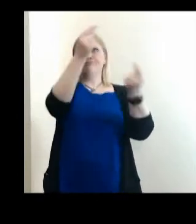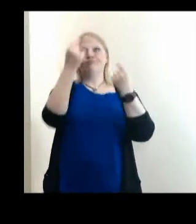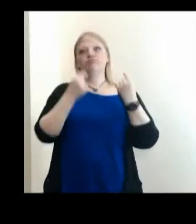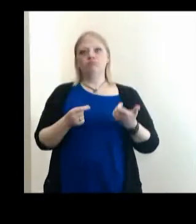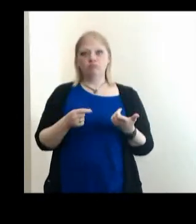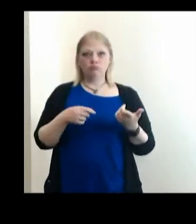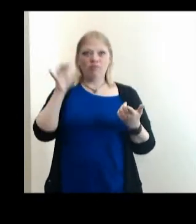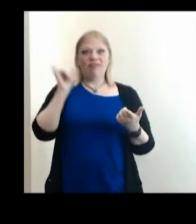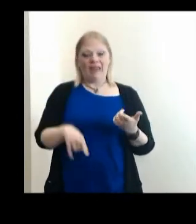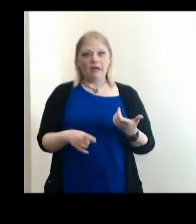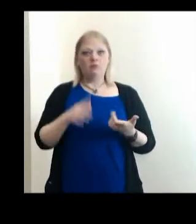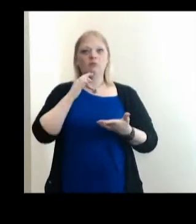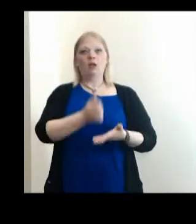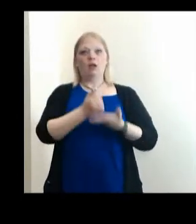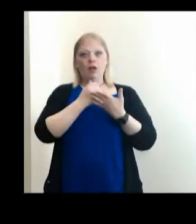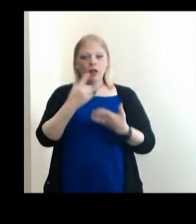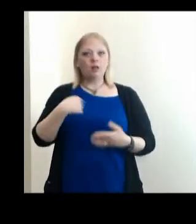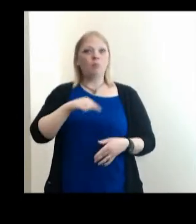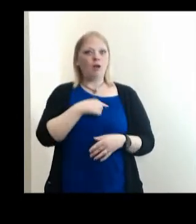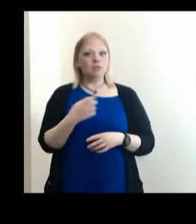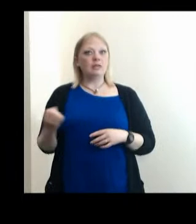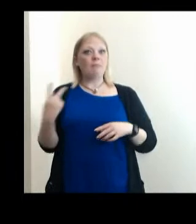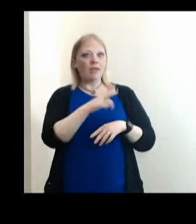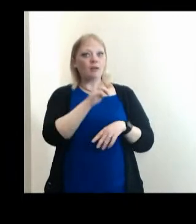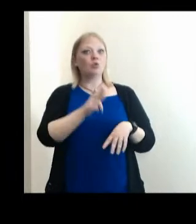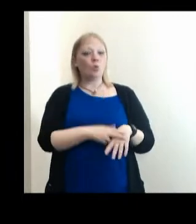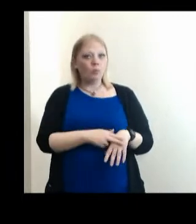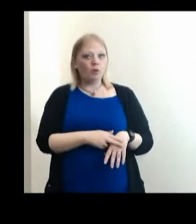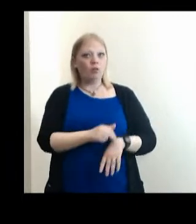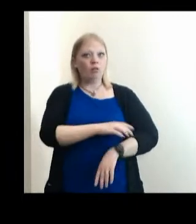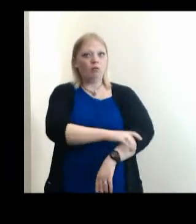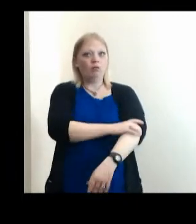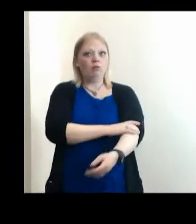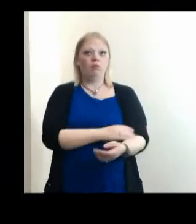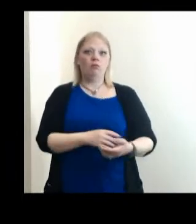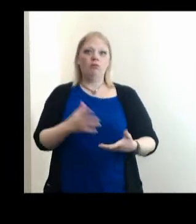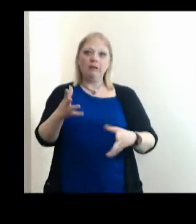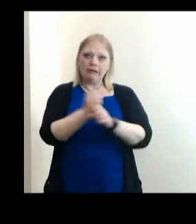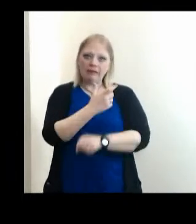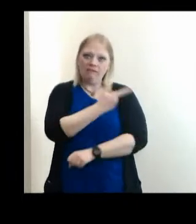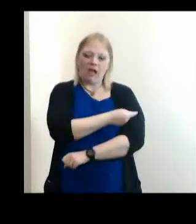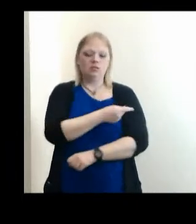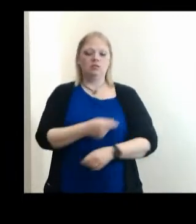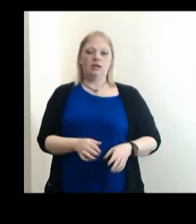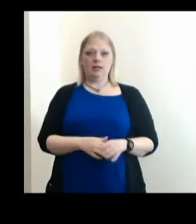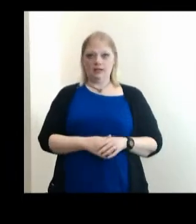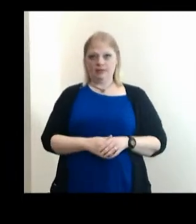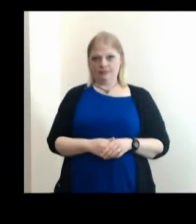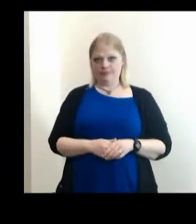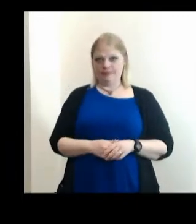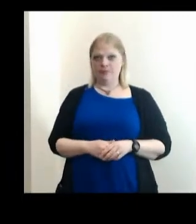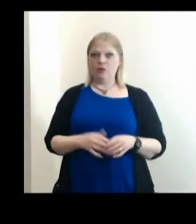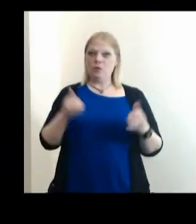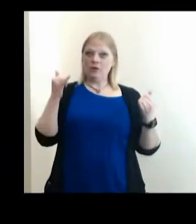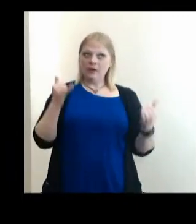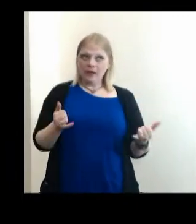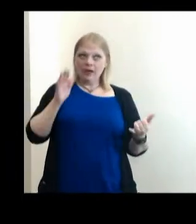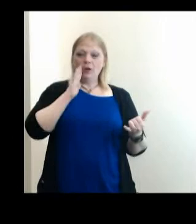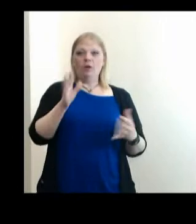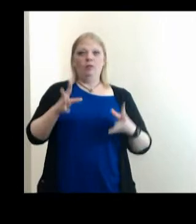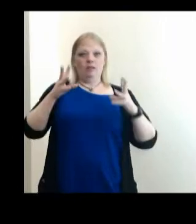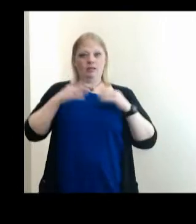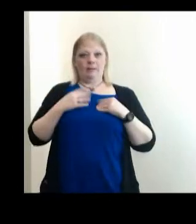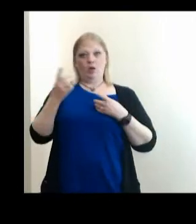it. Help us get back to normal. Get vaccinated. And with that, I will open it